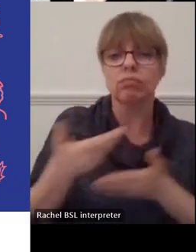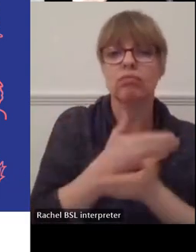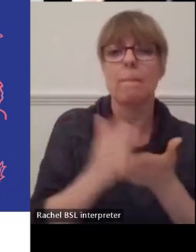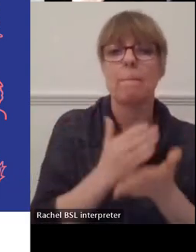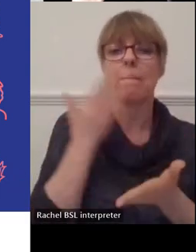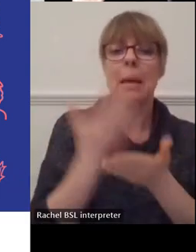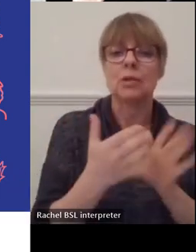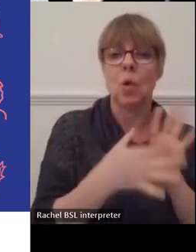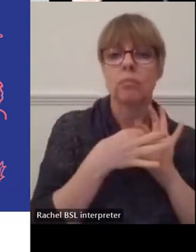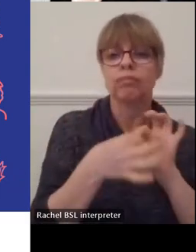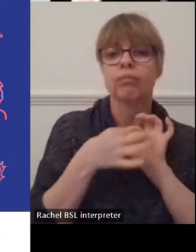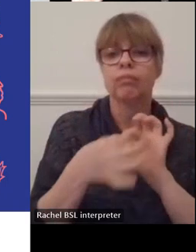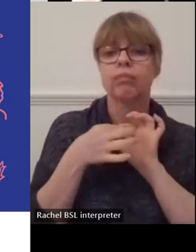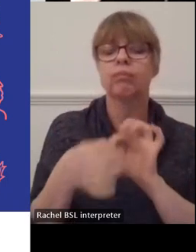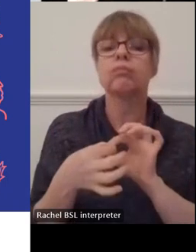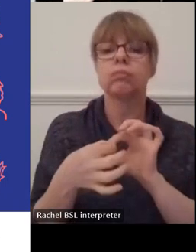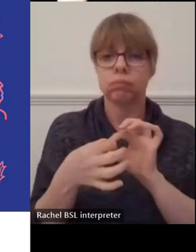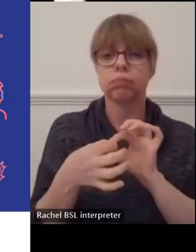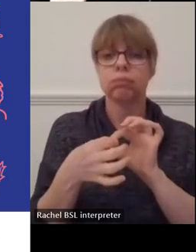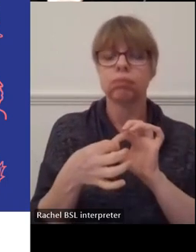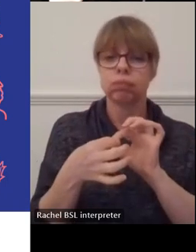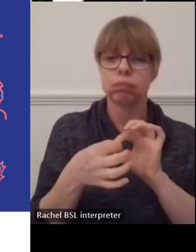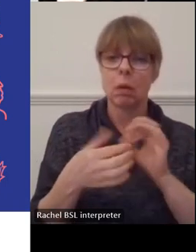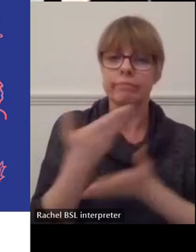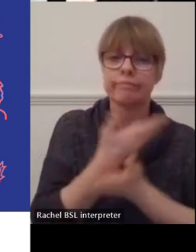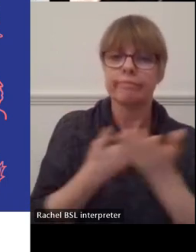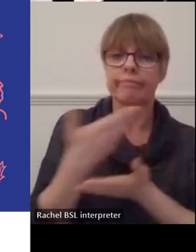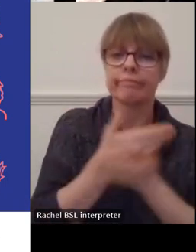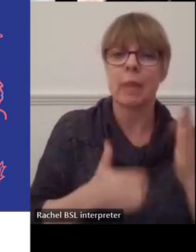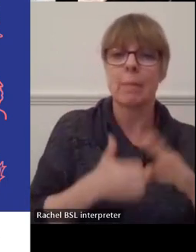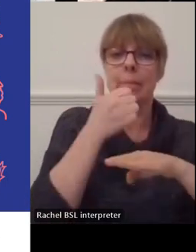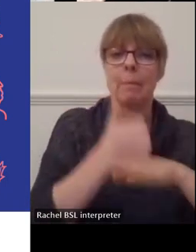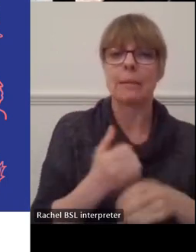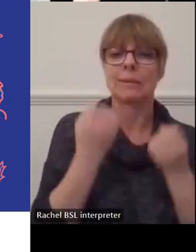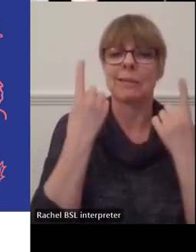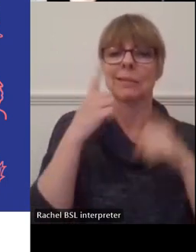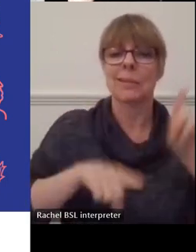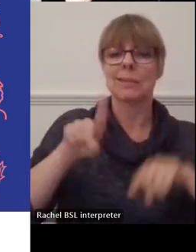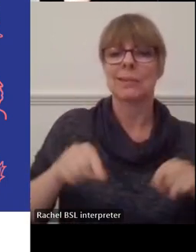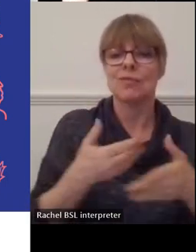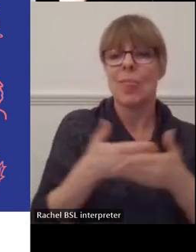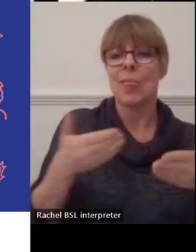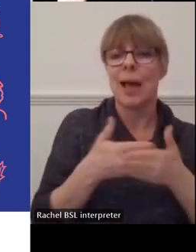we engage understanding, broaden understanding on these different languages.